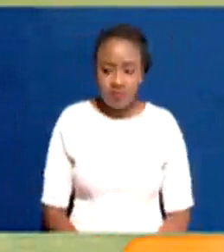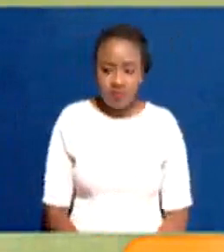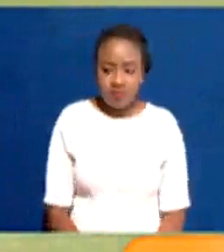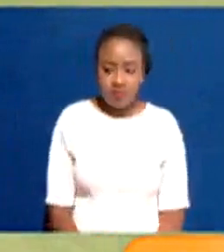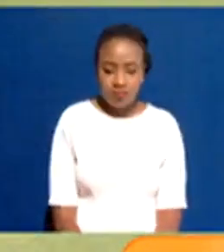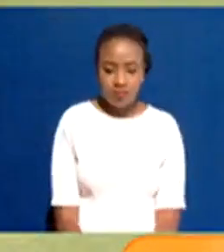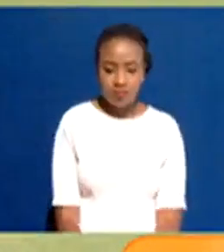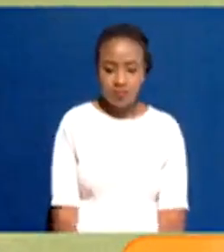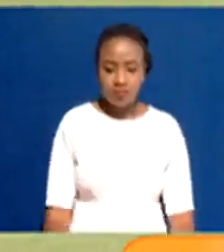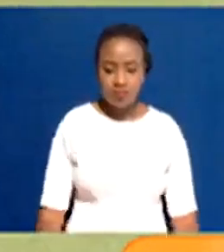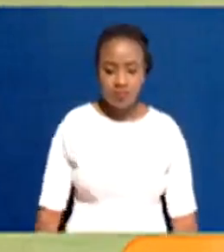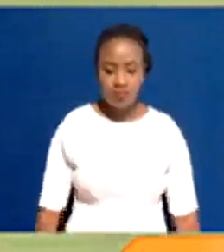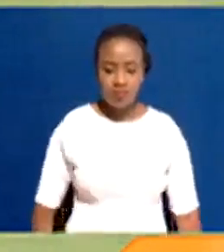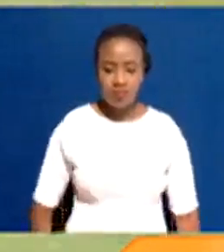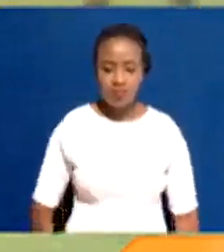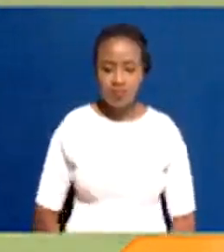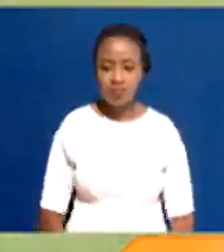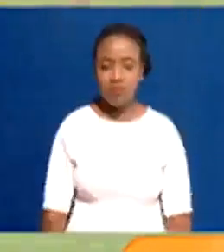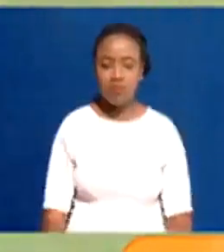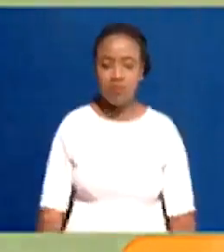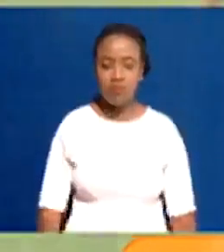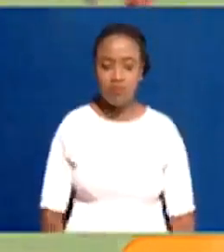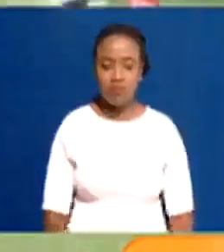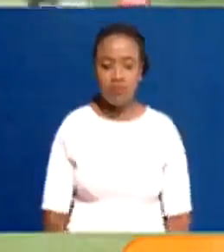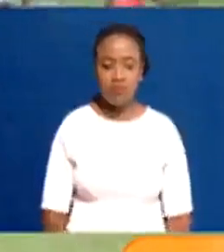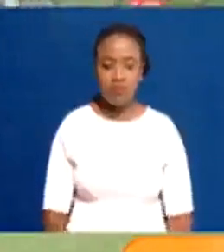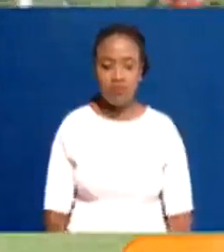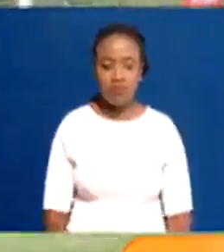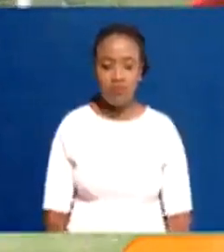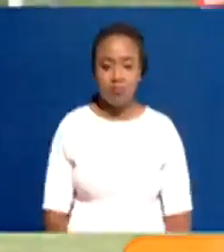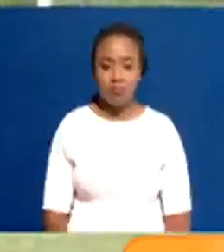Kabu, anakuja kupiga Lillian. Lillian, namna gani?